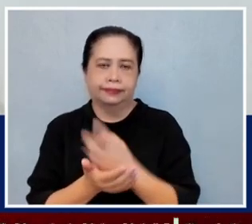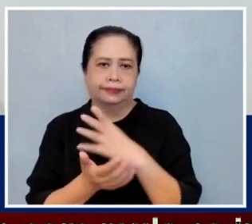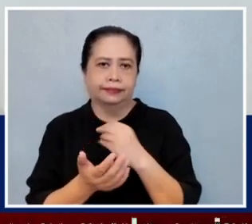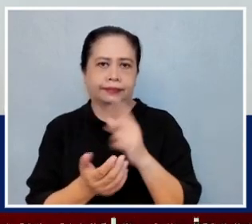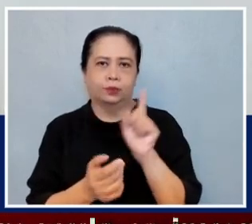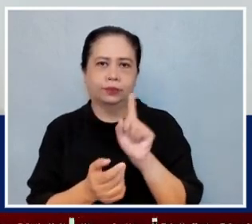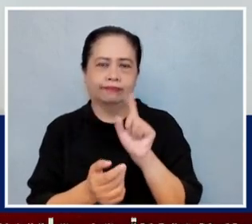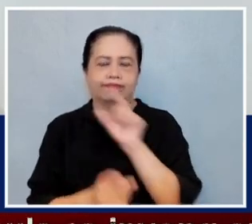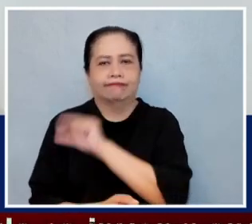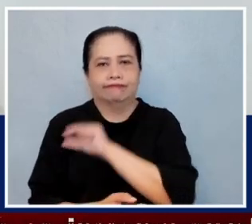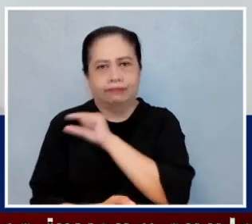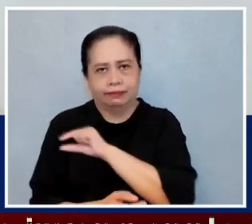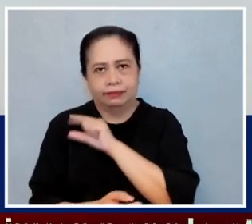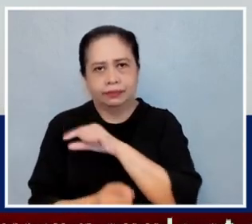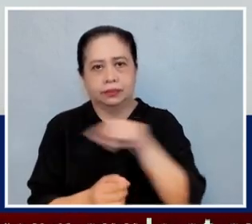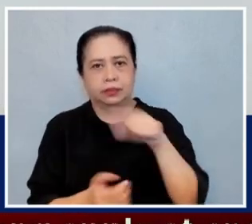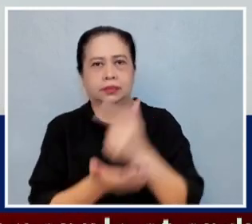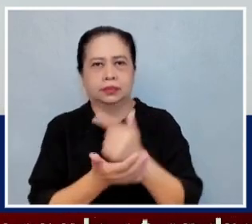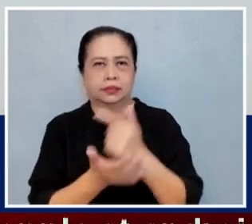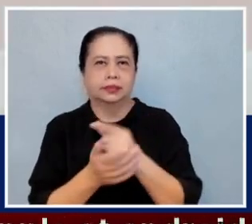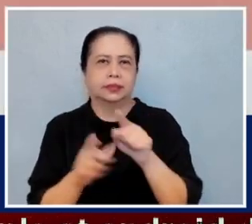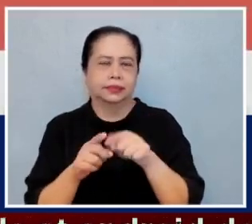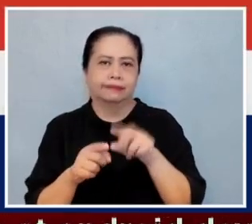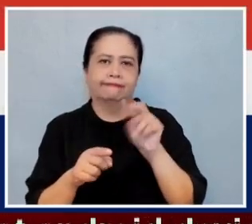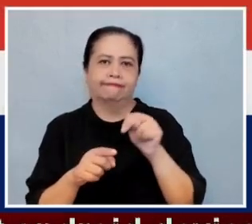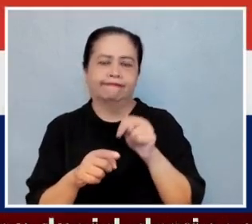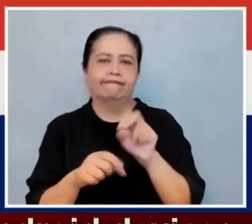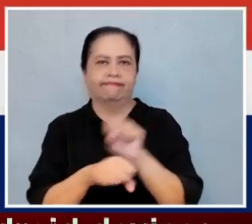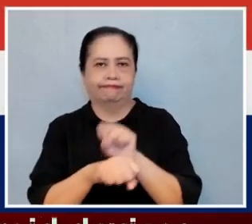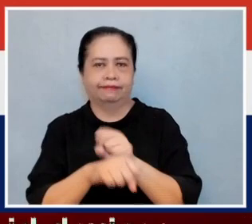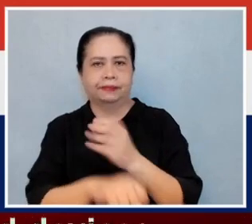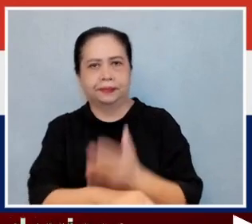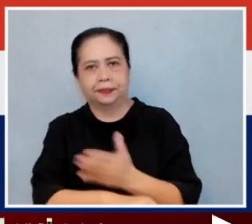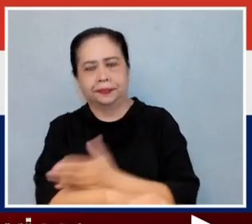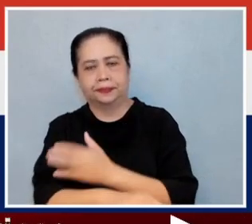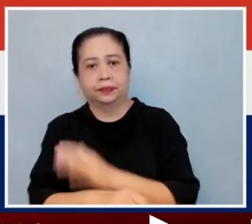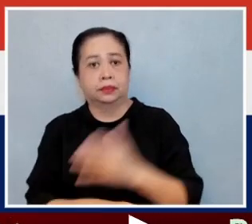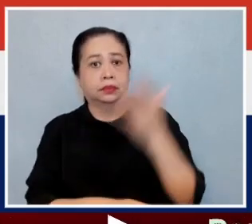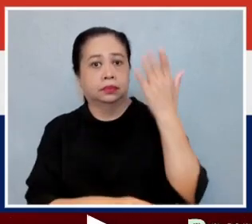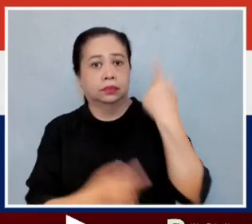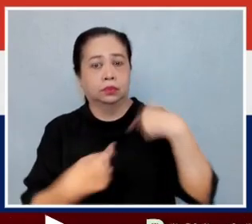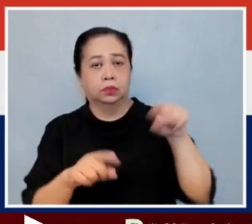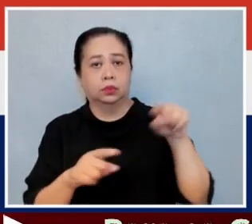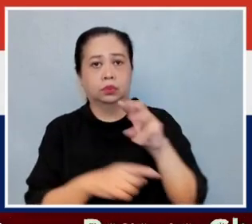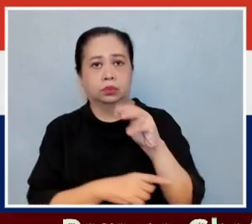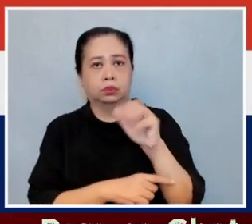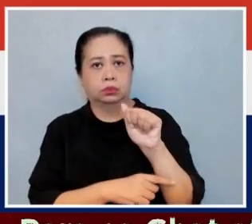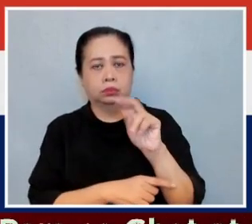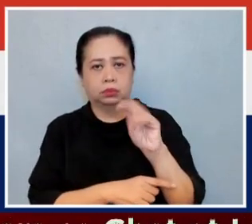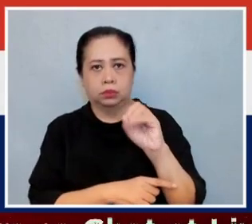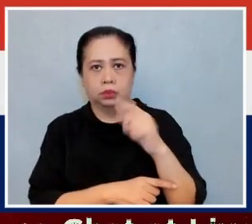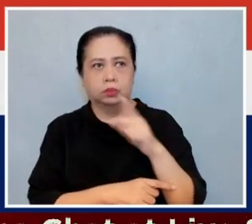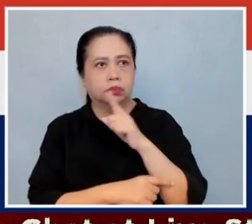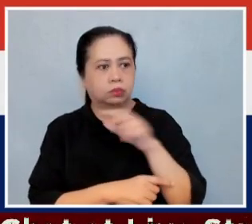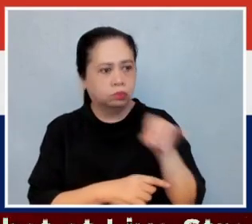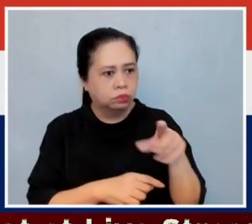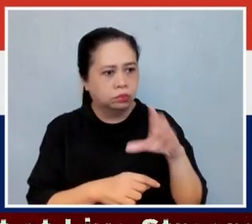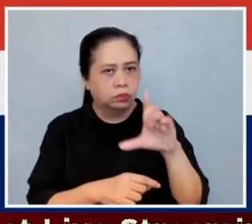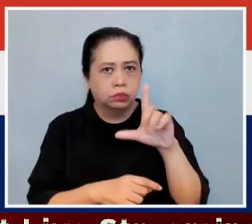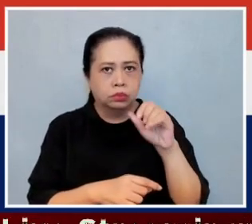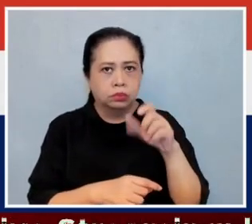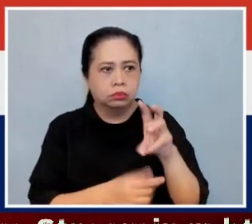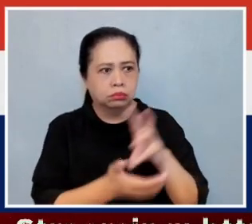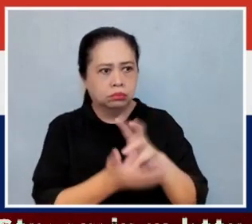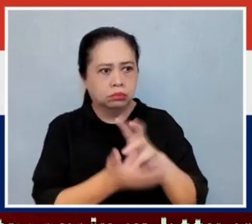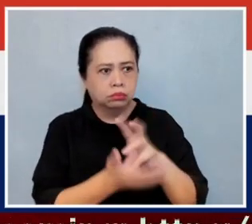quality of our garlic is also something that we have to work on. Dati pag pupunta ako sa Manawag, you can see the local garlic that we can buy.